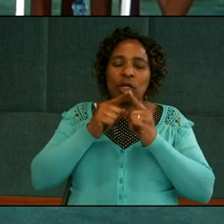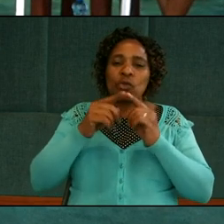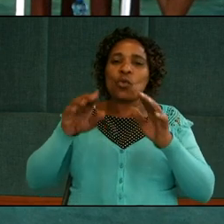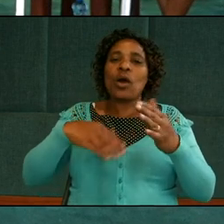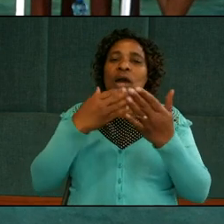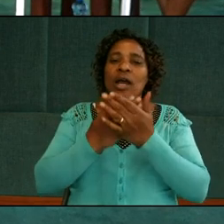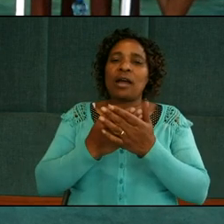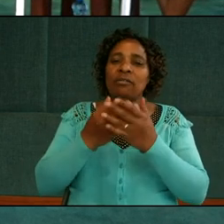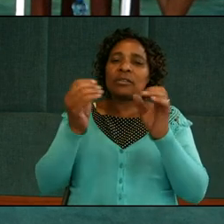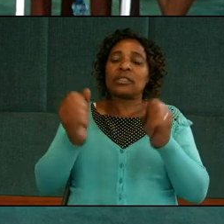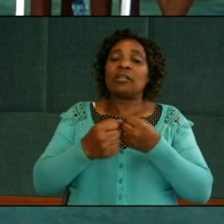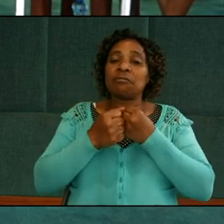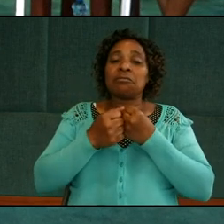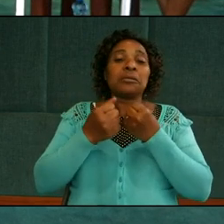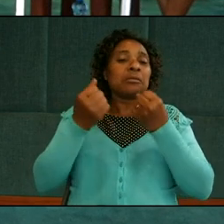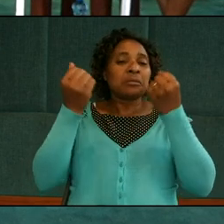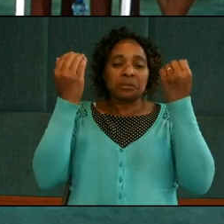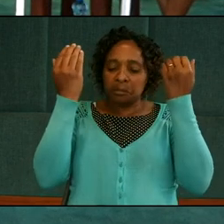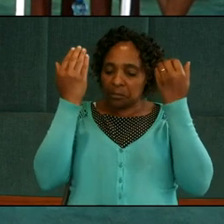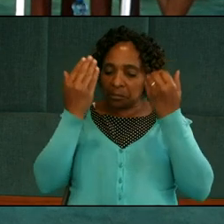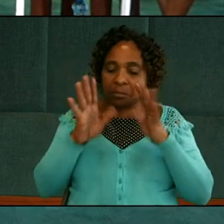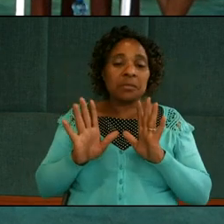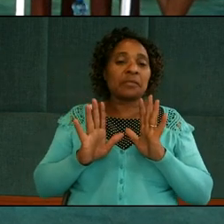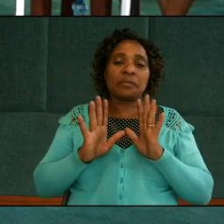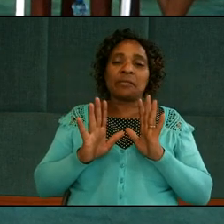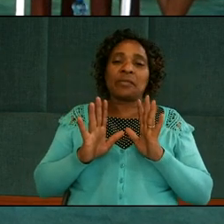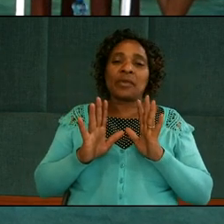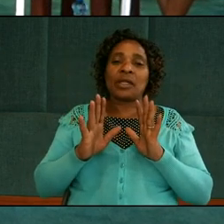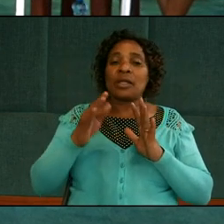safely, you don't even remember to thank God.